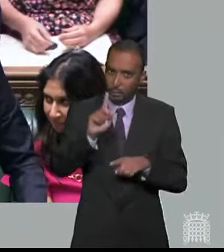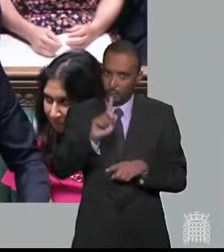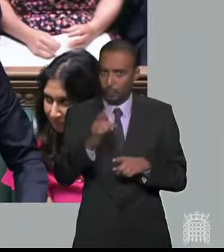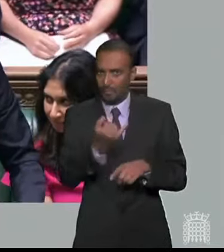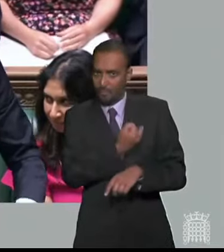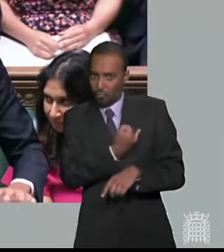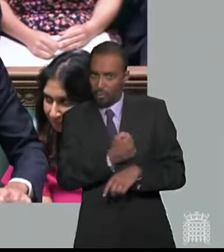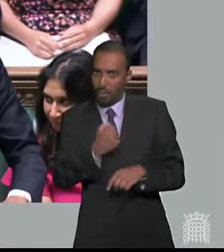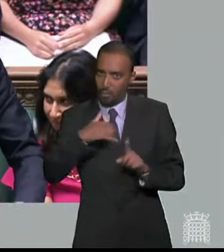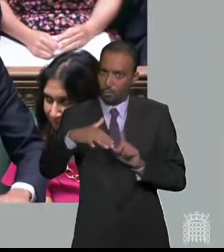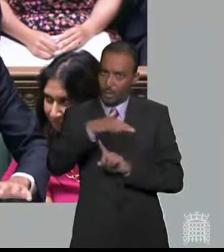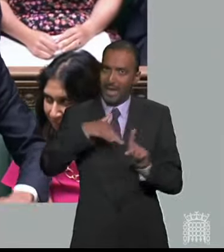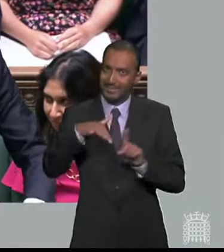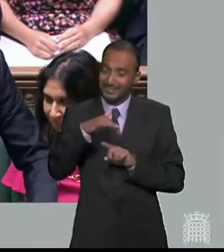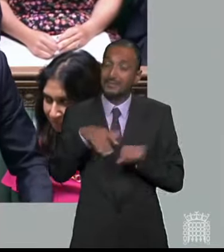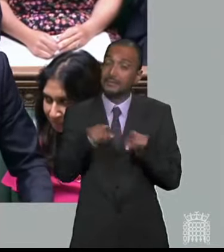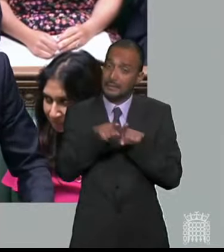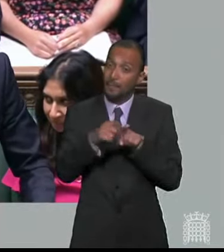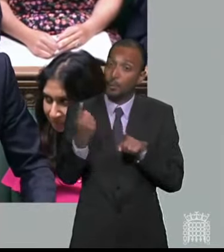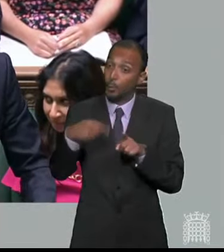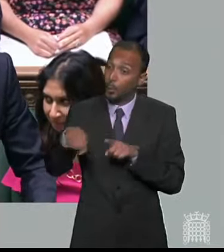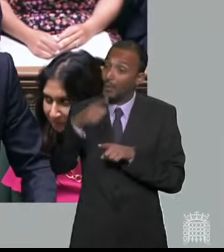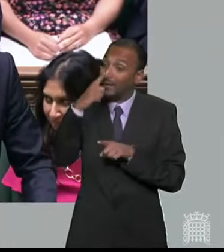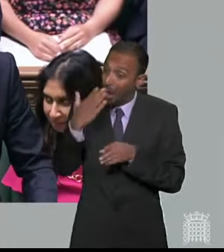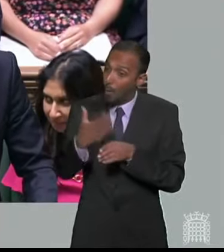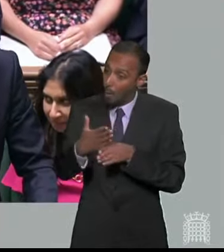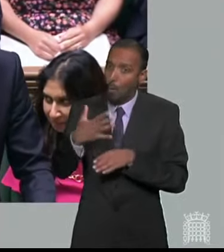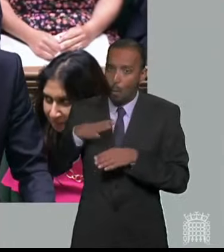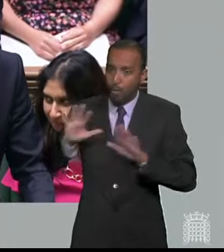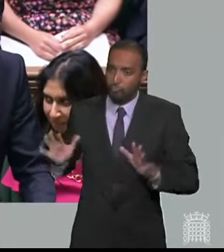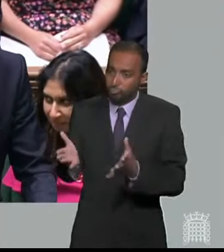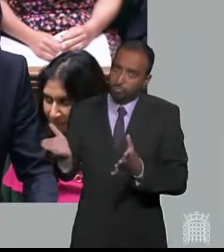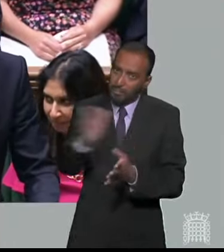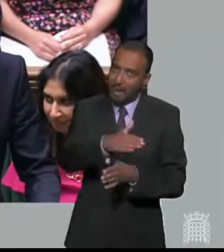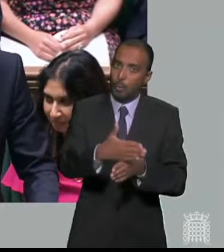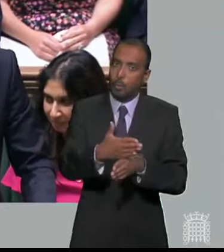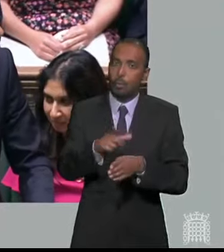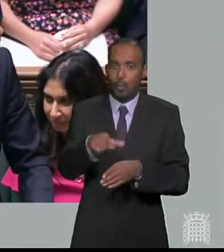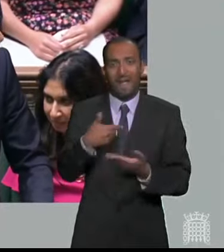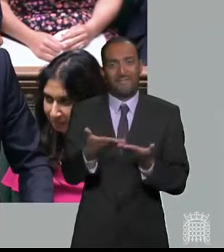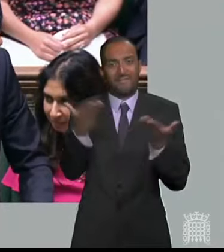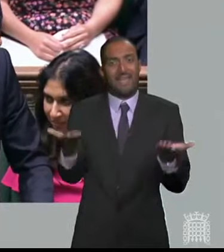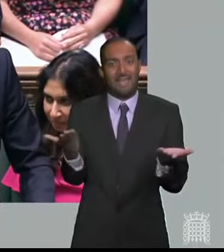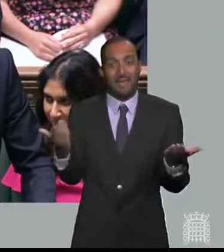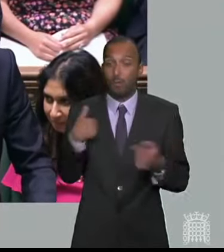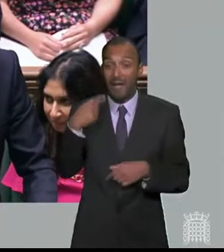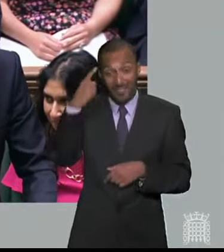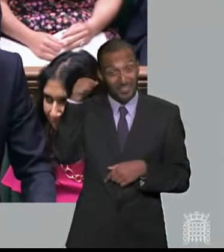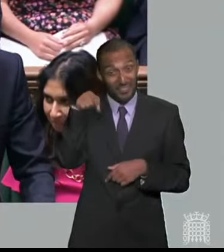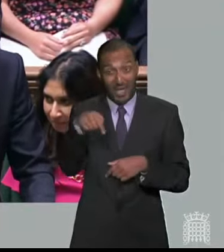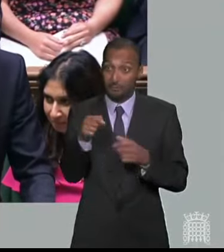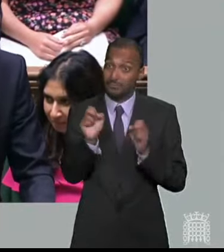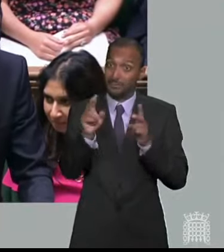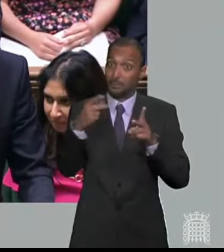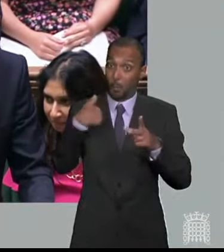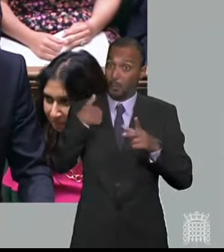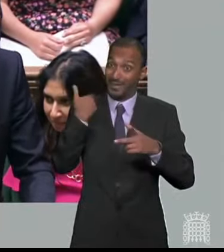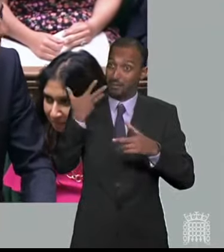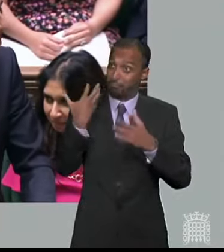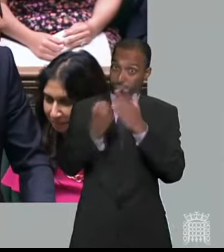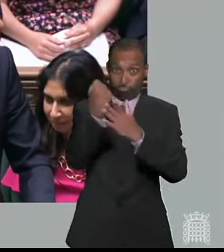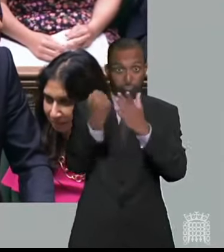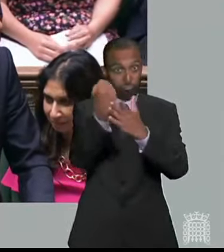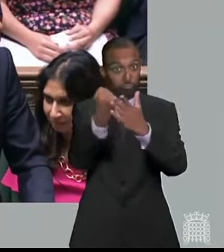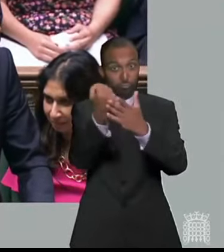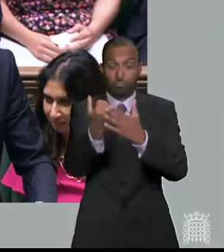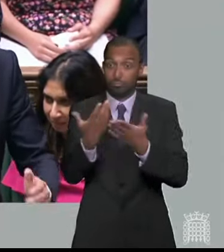to do so, because that's also fair for everyone else and British taxpayers. I believe that is a system that we are achieving, Mr. Speaker, and right now we're providing